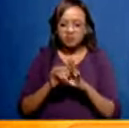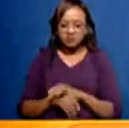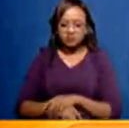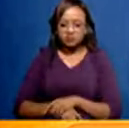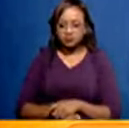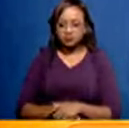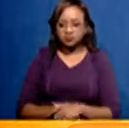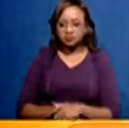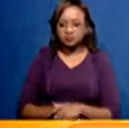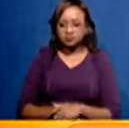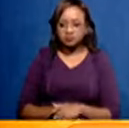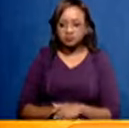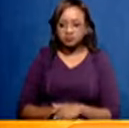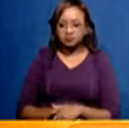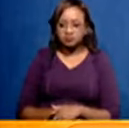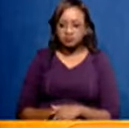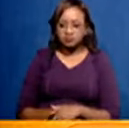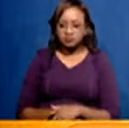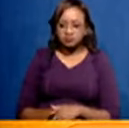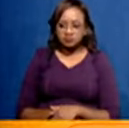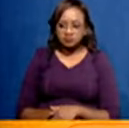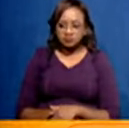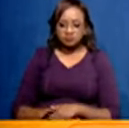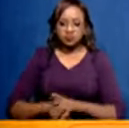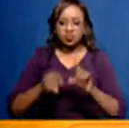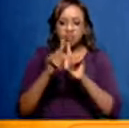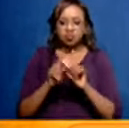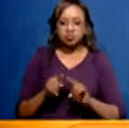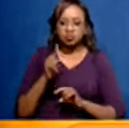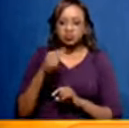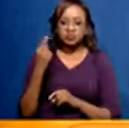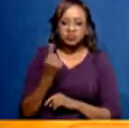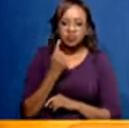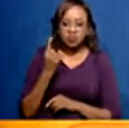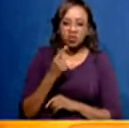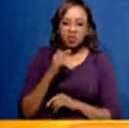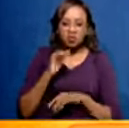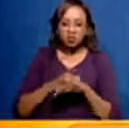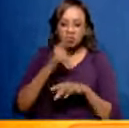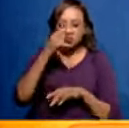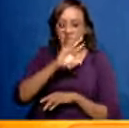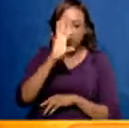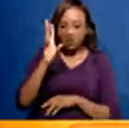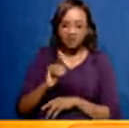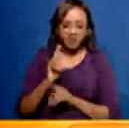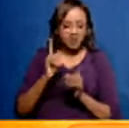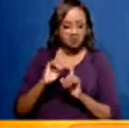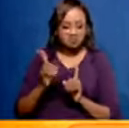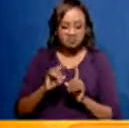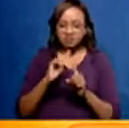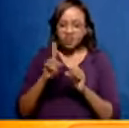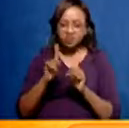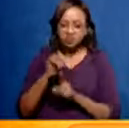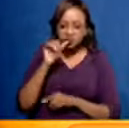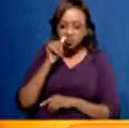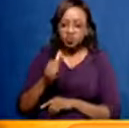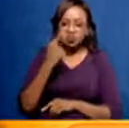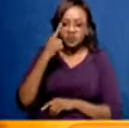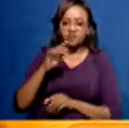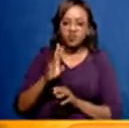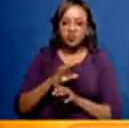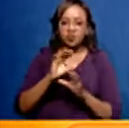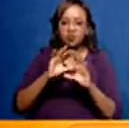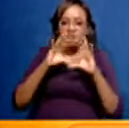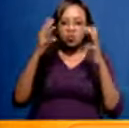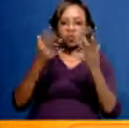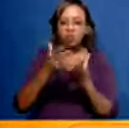for all of us. And that's not just good for Africa, but it's also good for the global north. Why? What is the main issue in